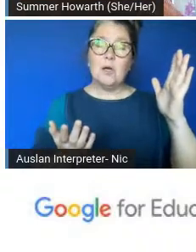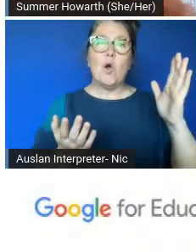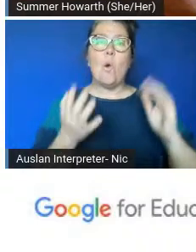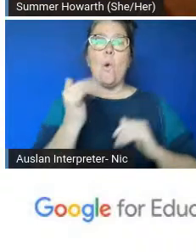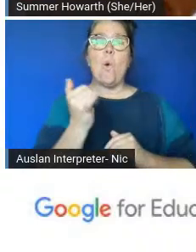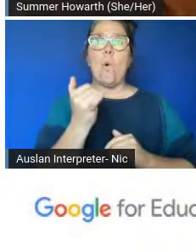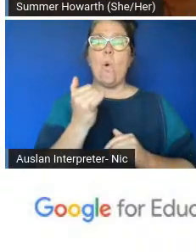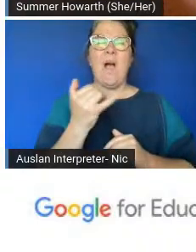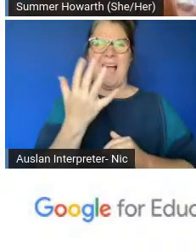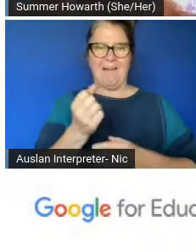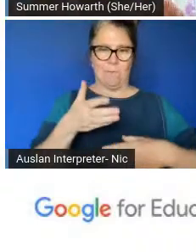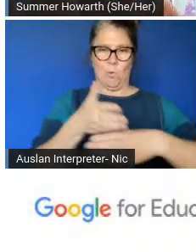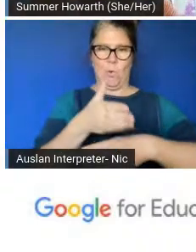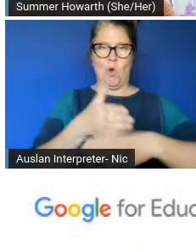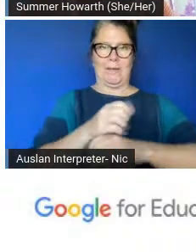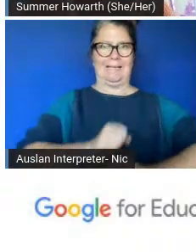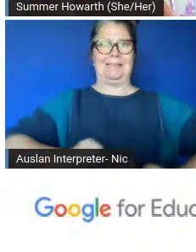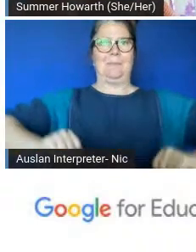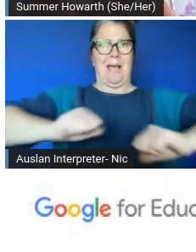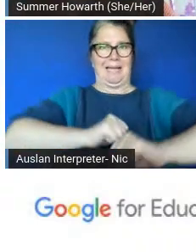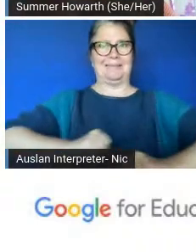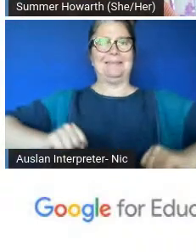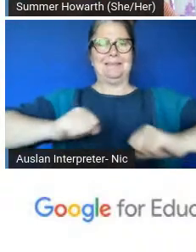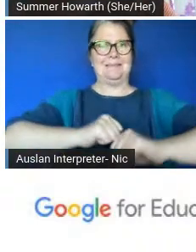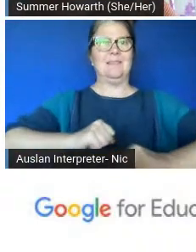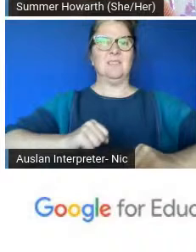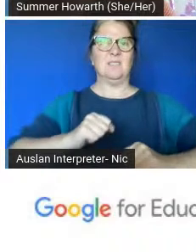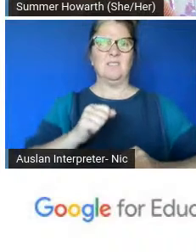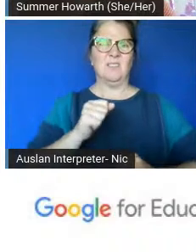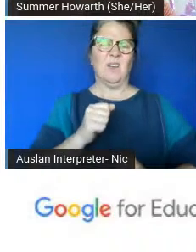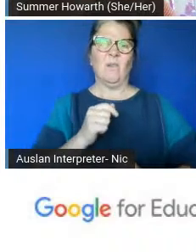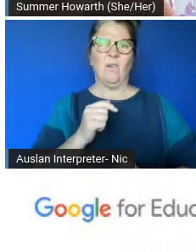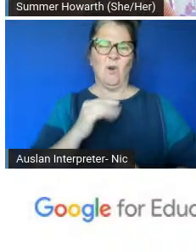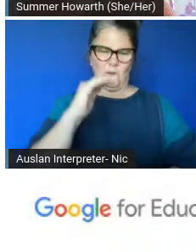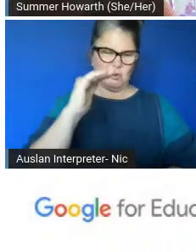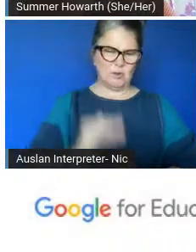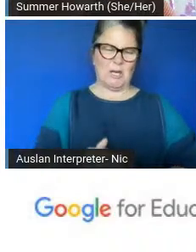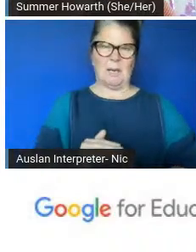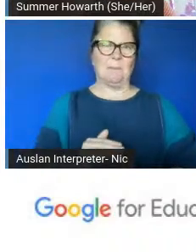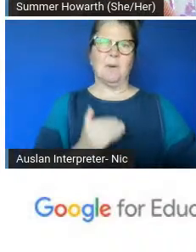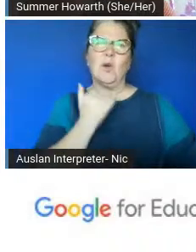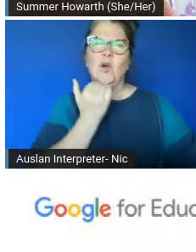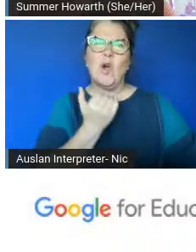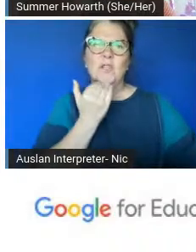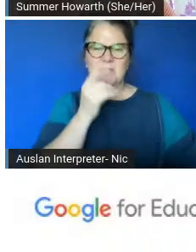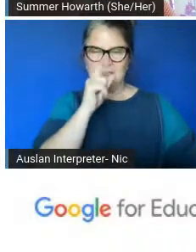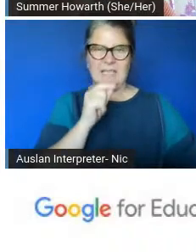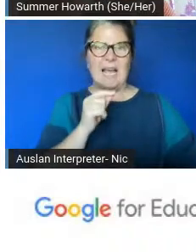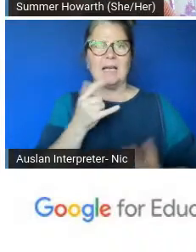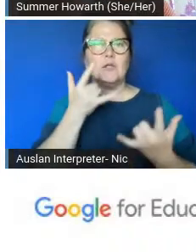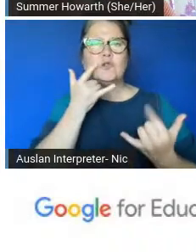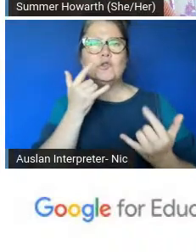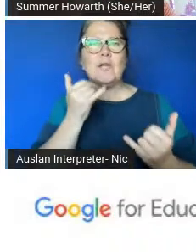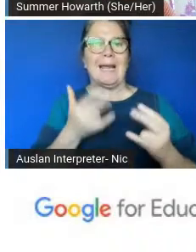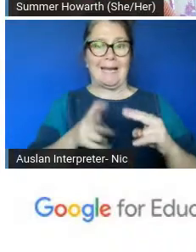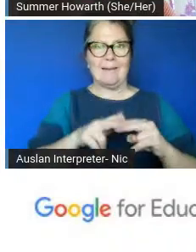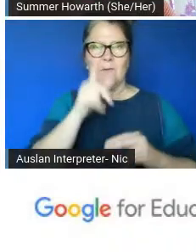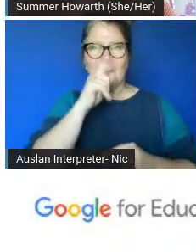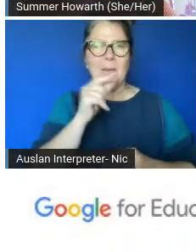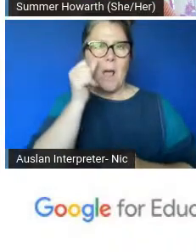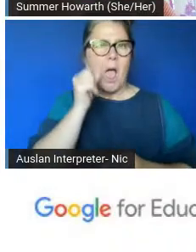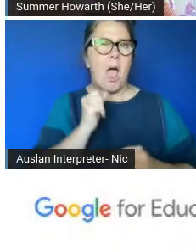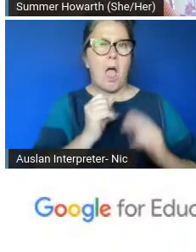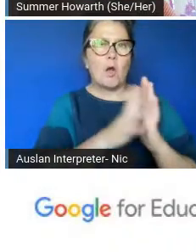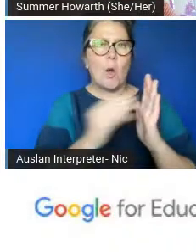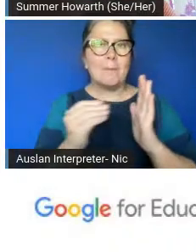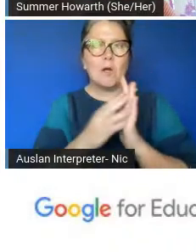of Workspace where at a very low cost you can have other things like plagiarism checking. Yeah, that's cool. Which is a bit